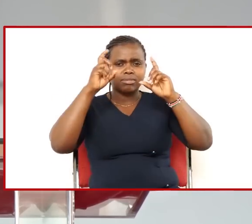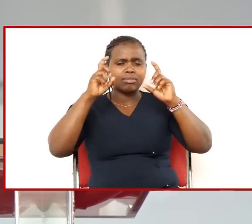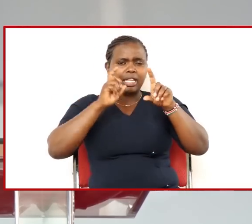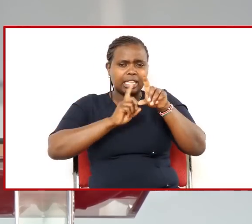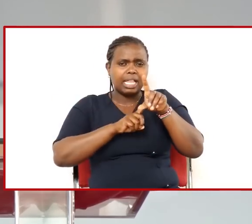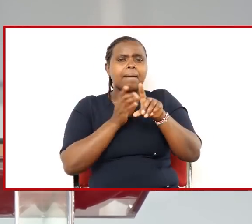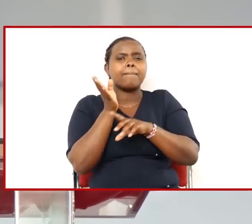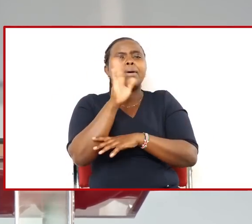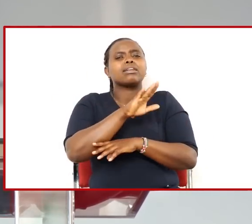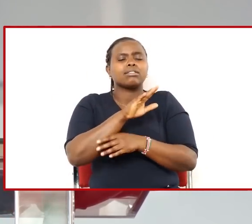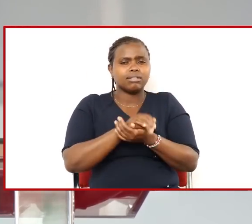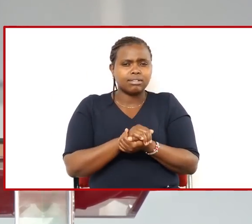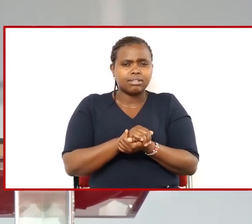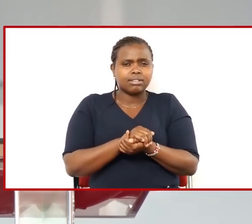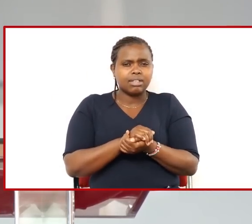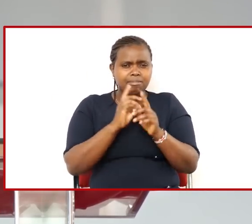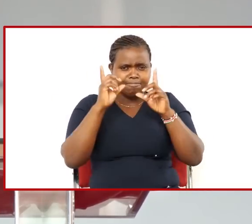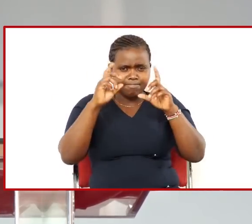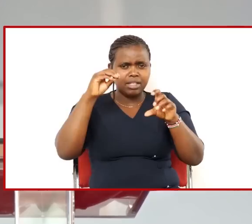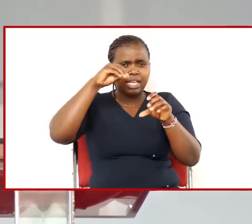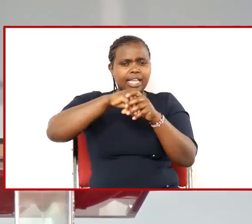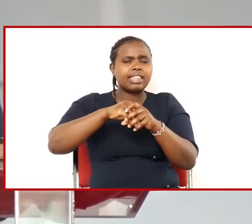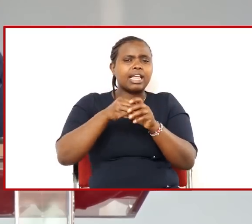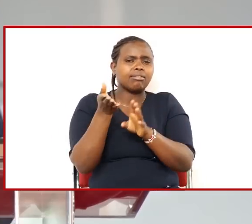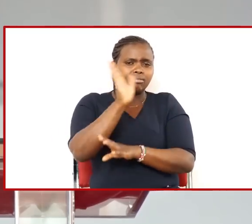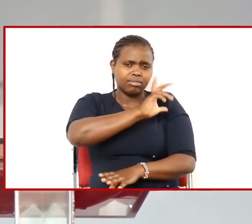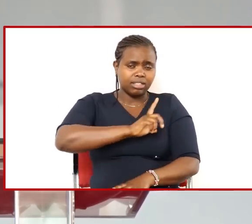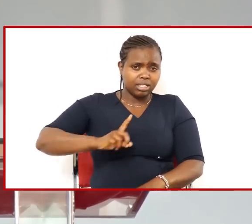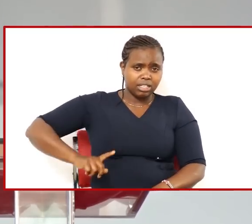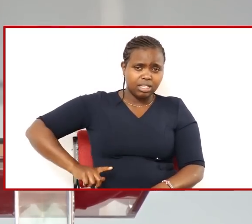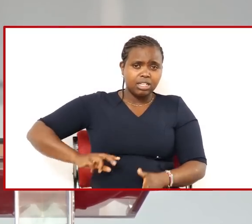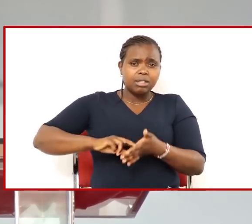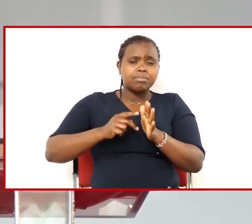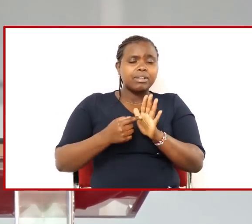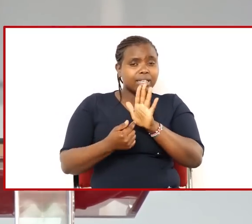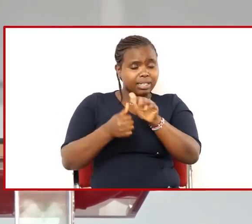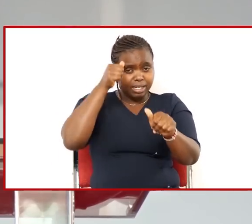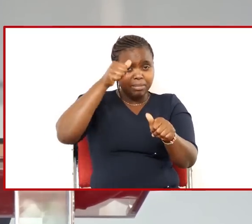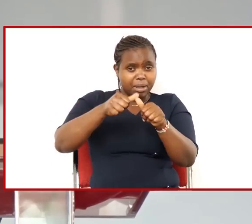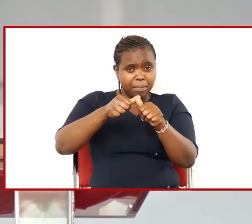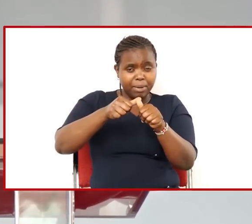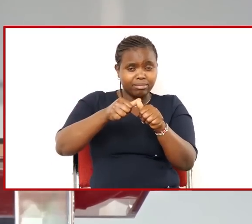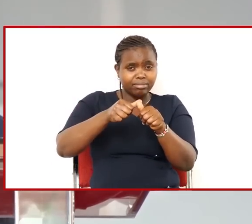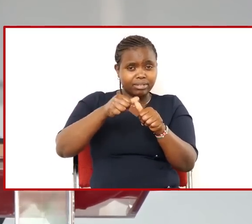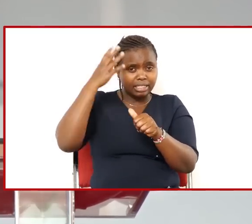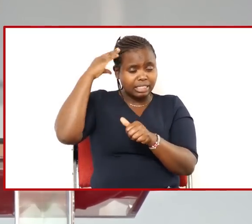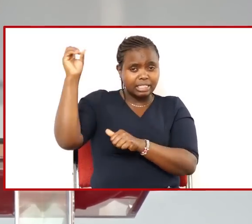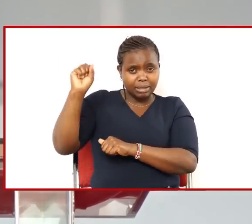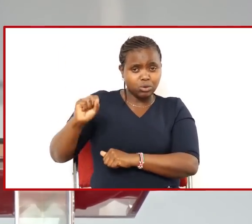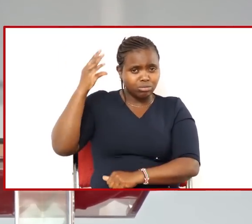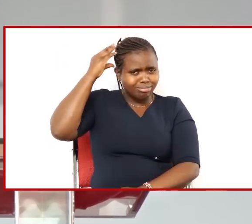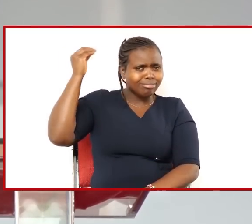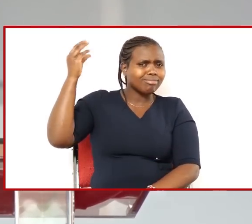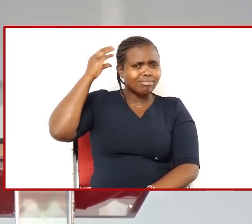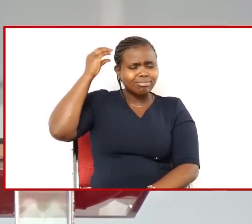the restoration. The picture in the restoration. The regrowth of Samson's heir was a picture of the truth